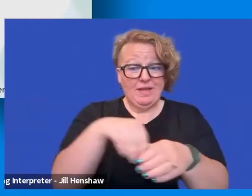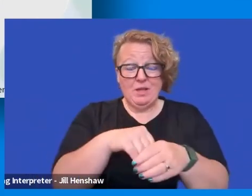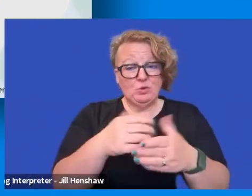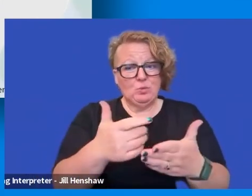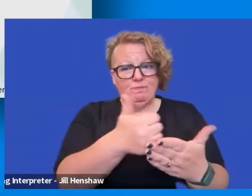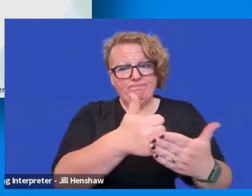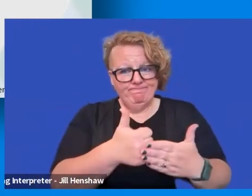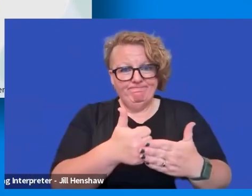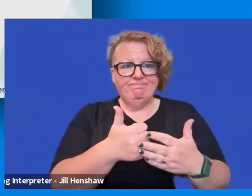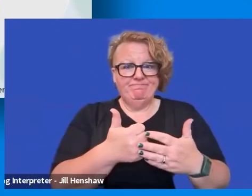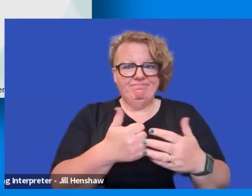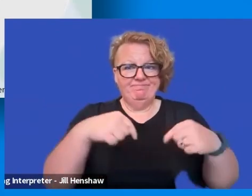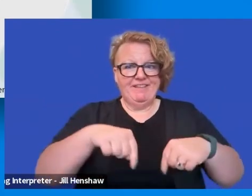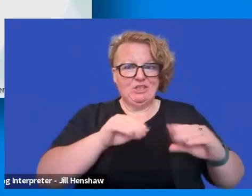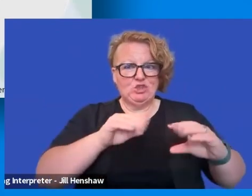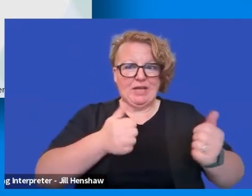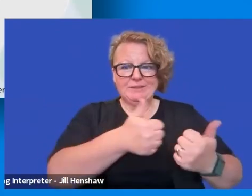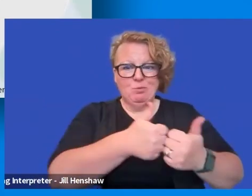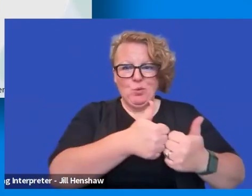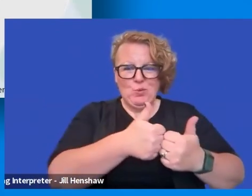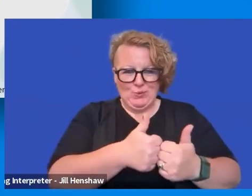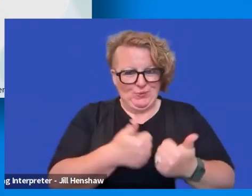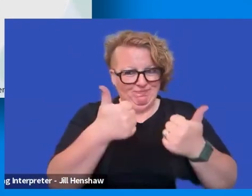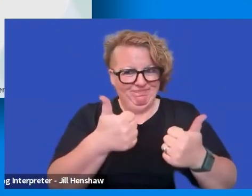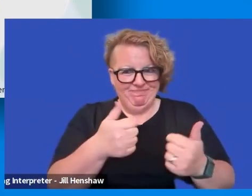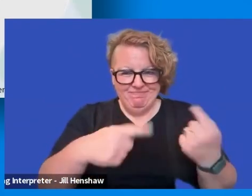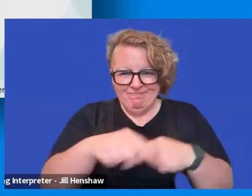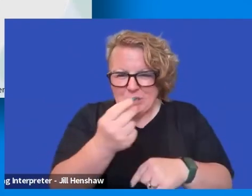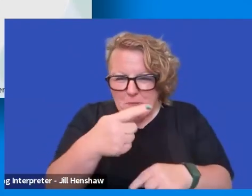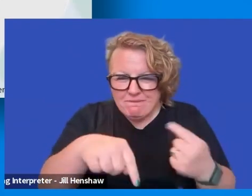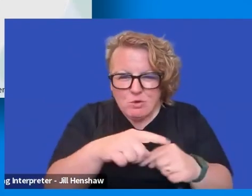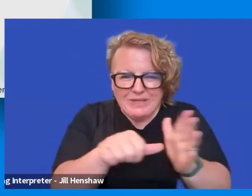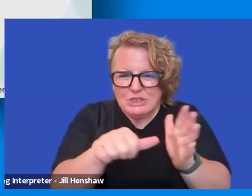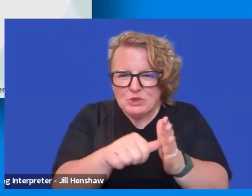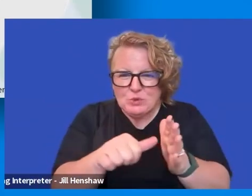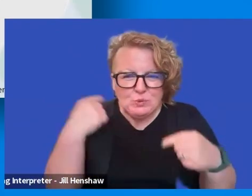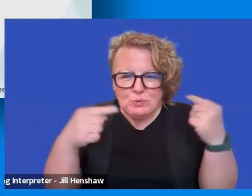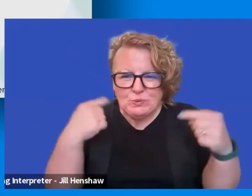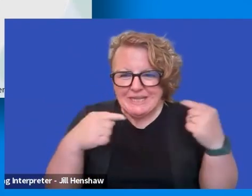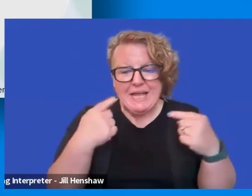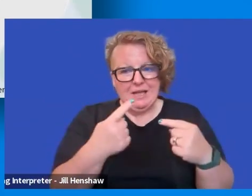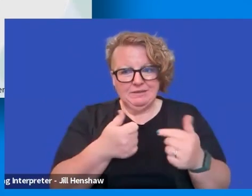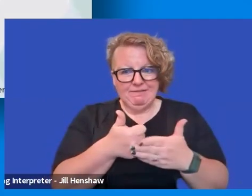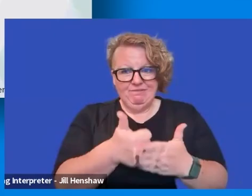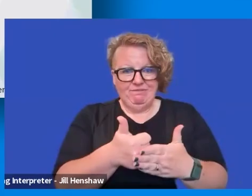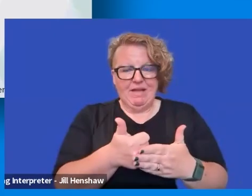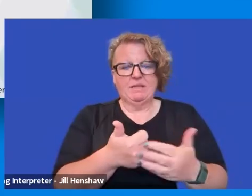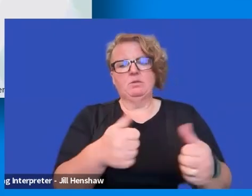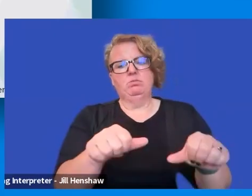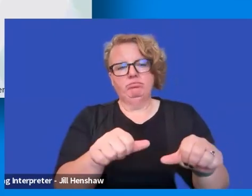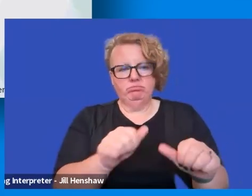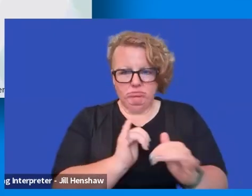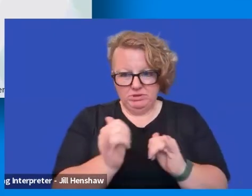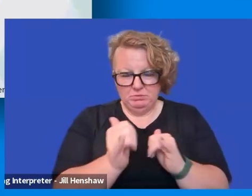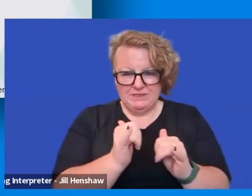out each other in the chat. I've seen that quite a few of you had problems with echo, and there was the advice given in the chat that